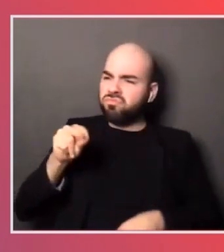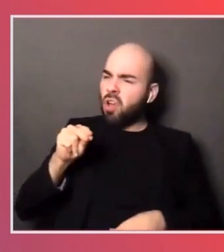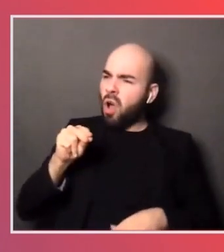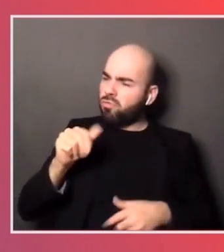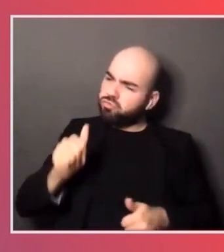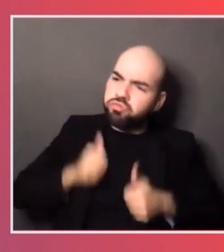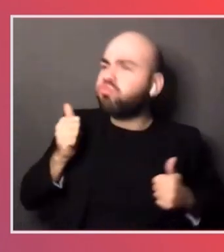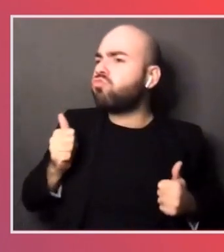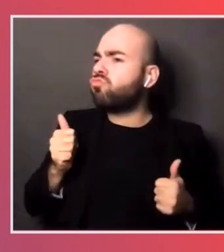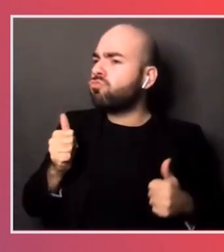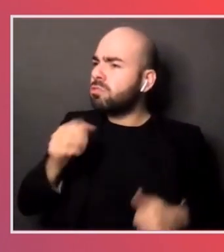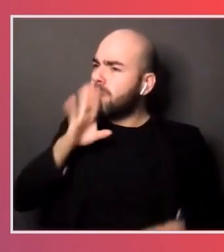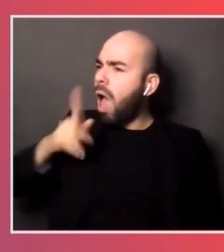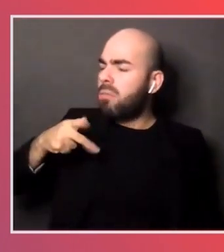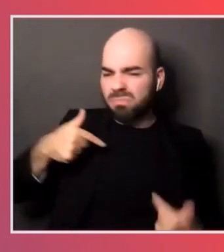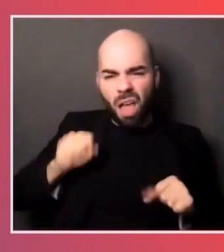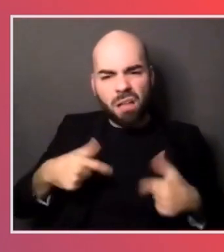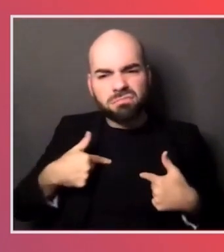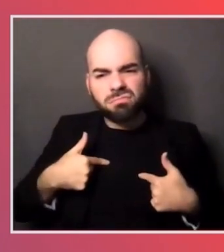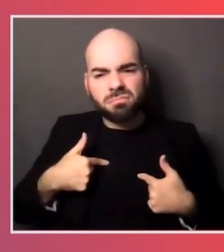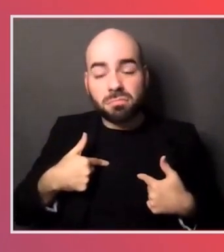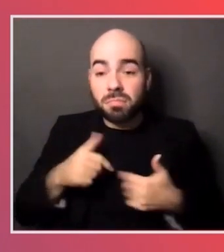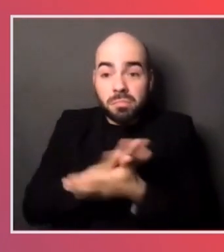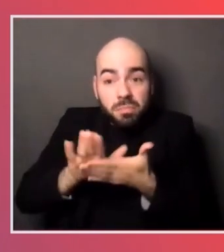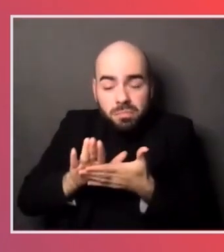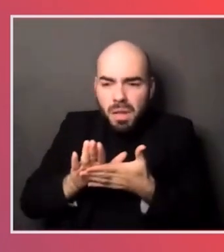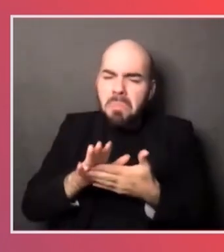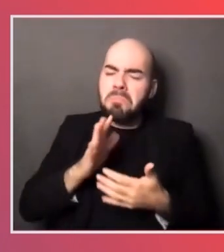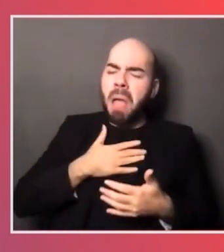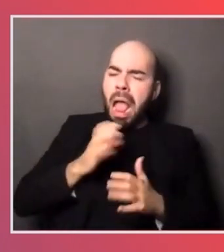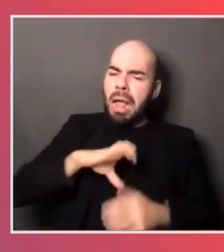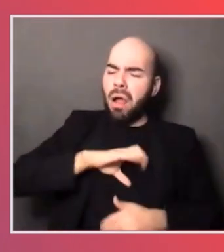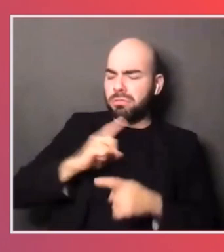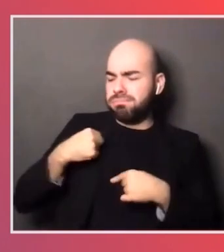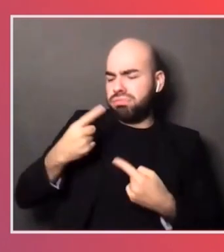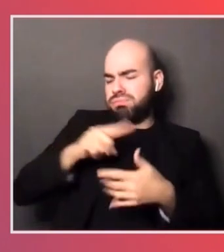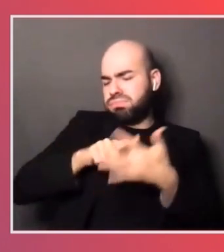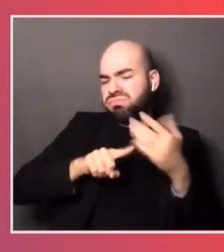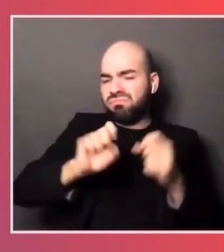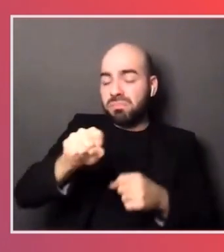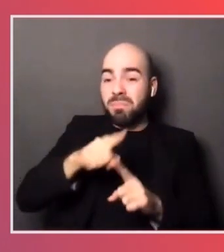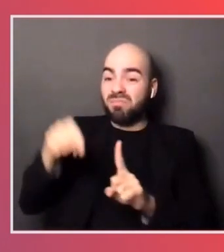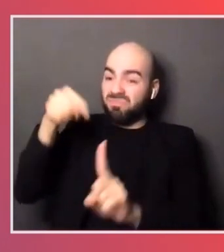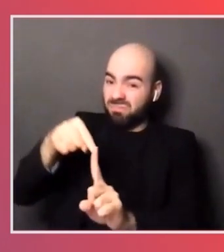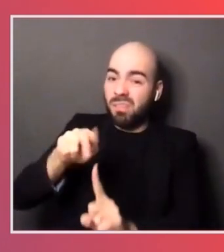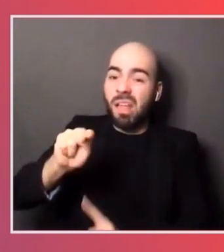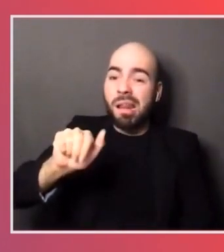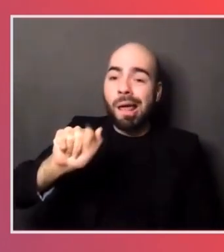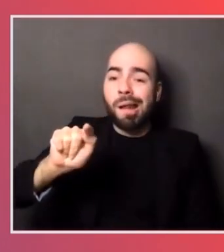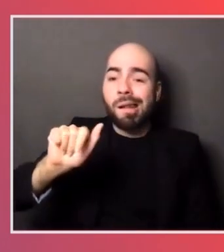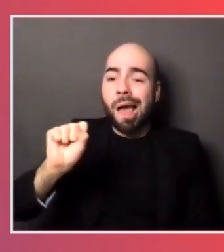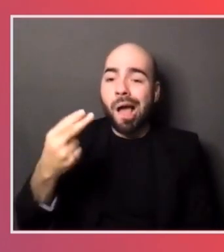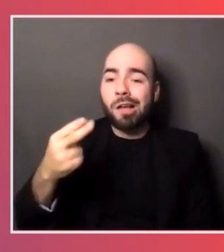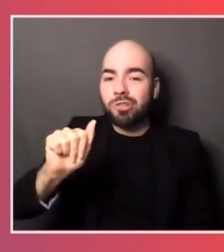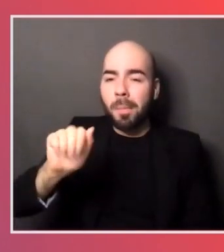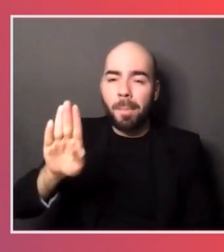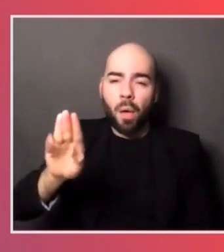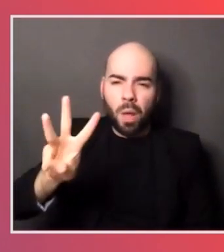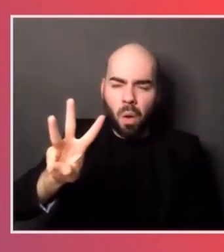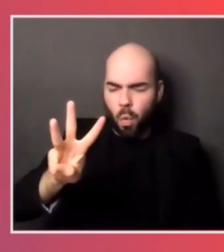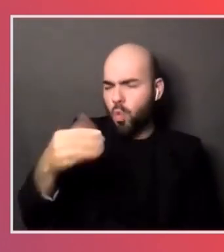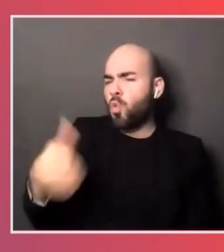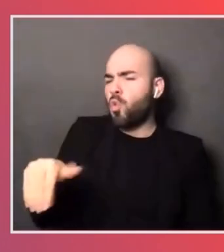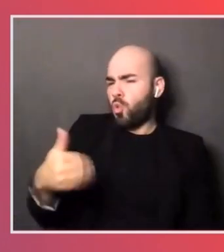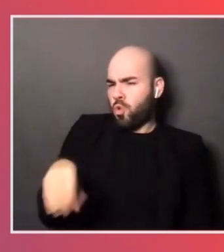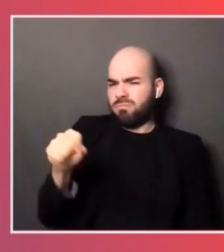in Natasha. I mean, Natasha, her strength really lies in her vulnerability, I think, unexpectedly.